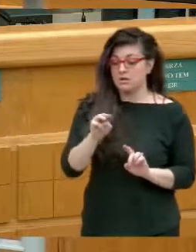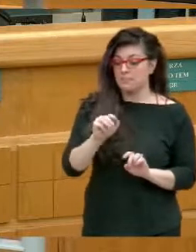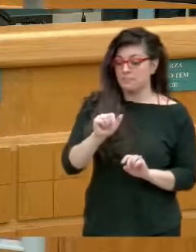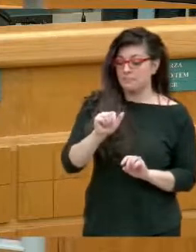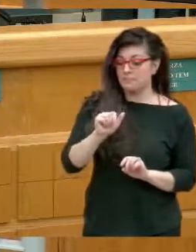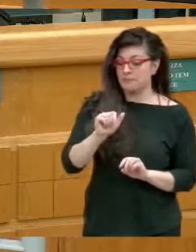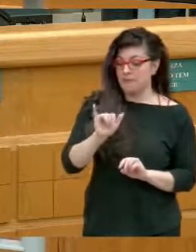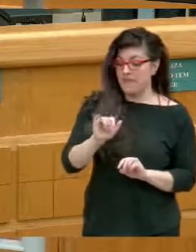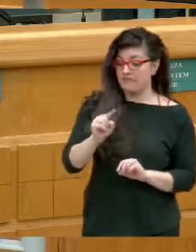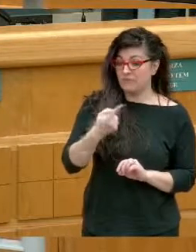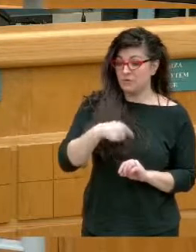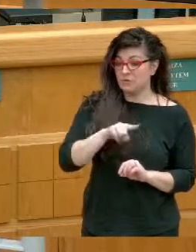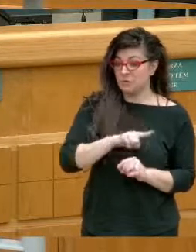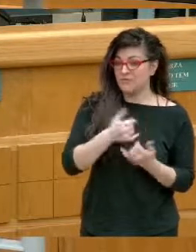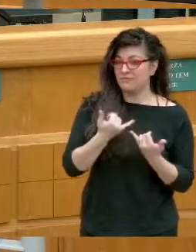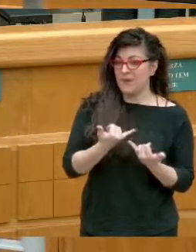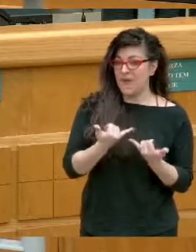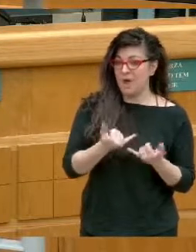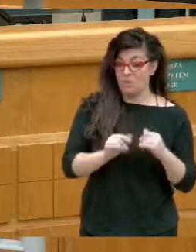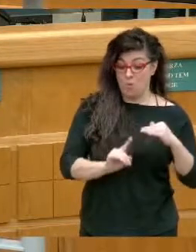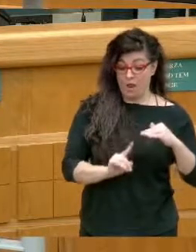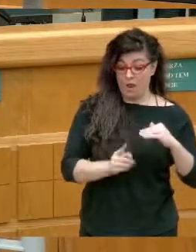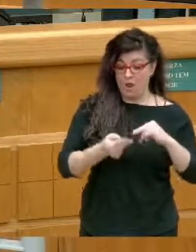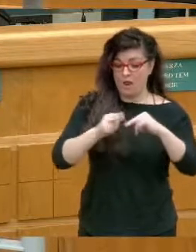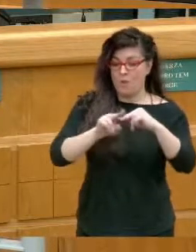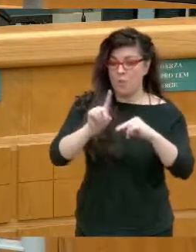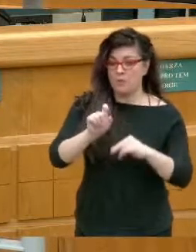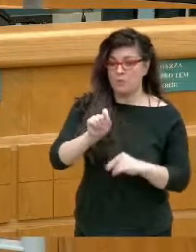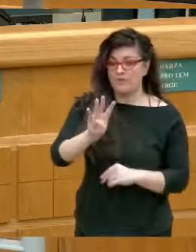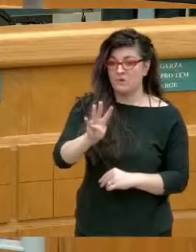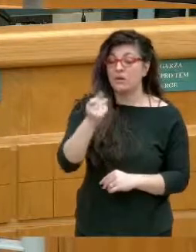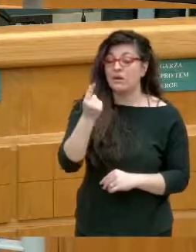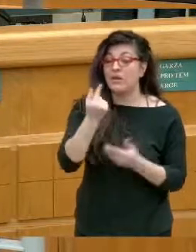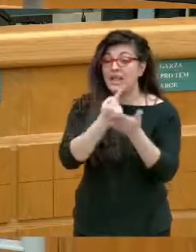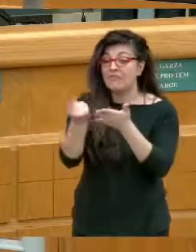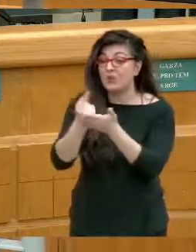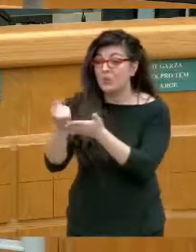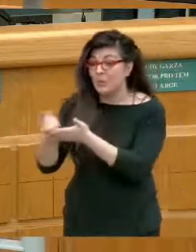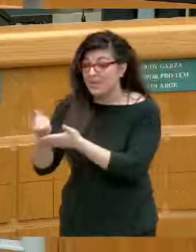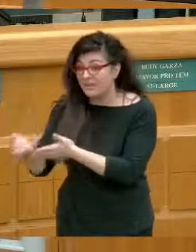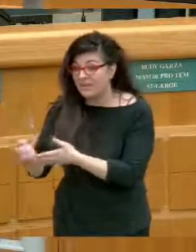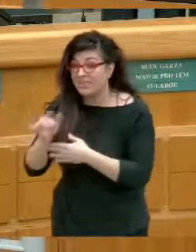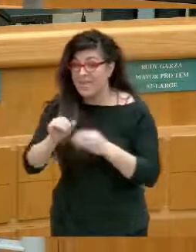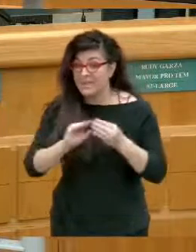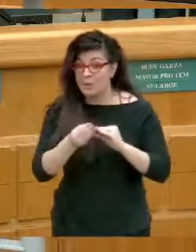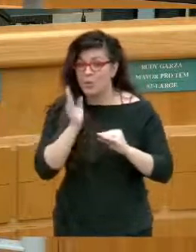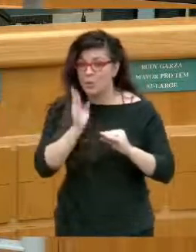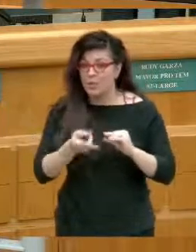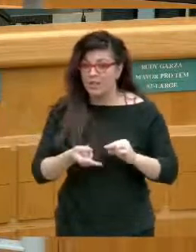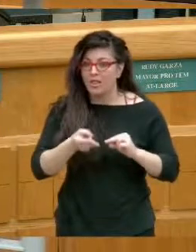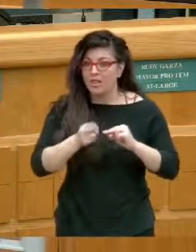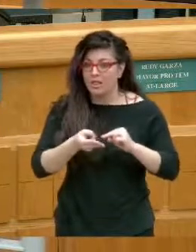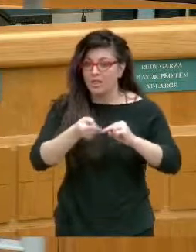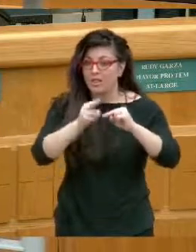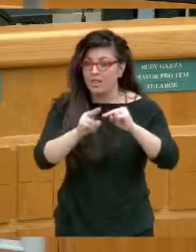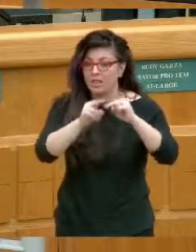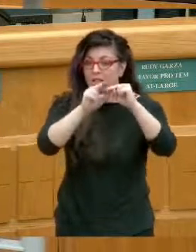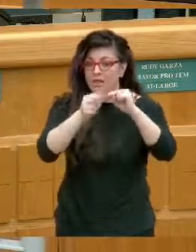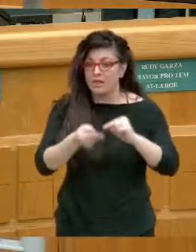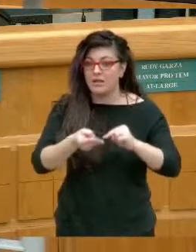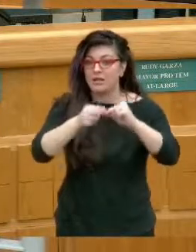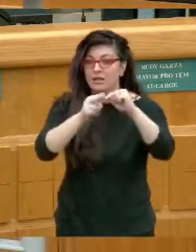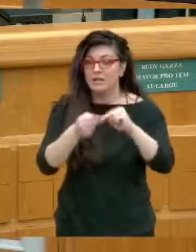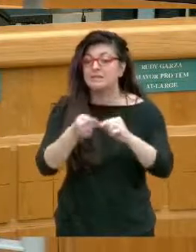of 1.4. And this will change week over week as our behavior changes and it's averaging over that whole time